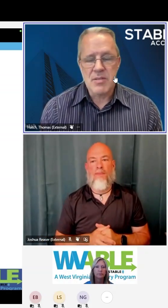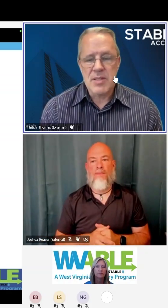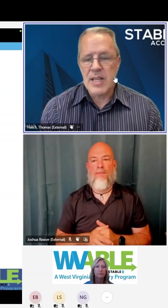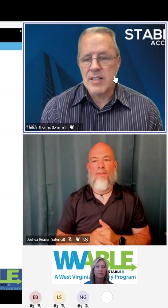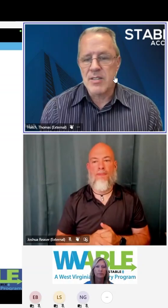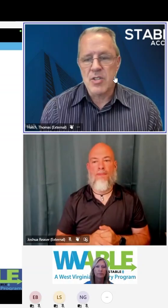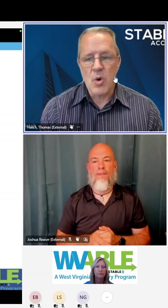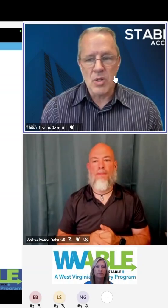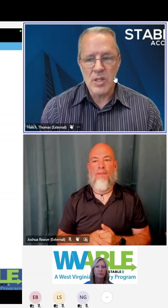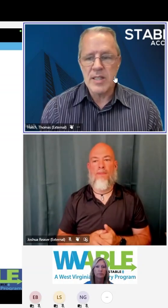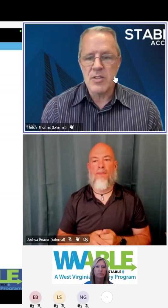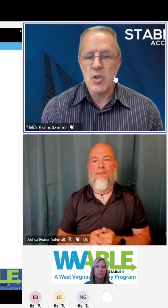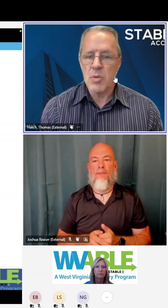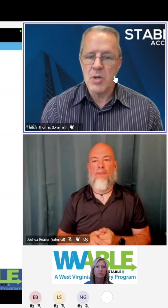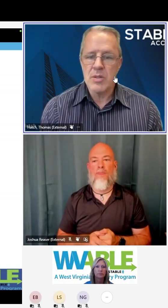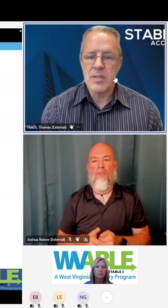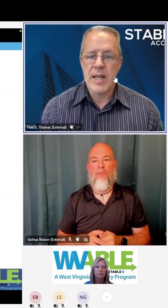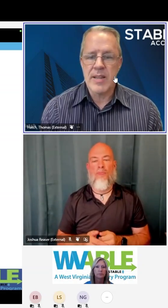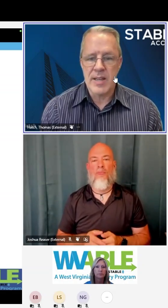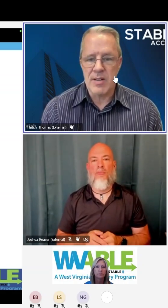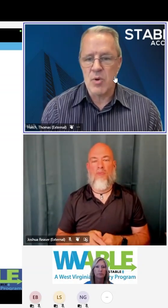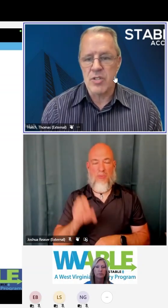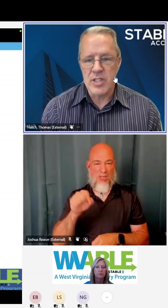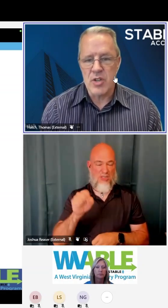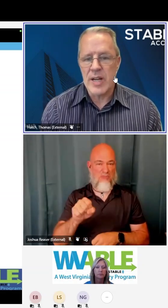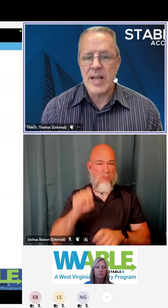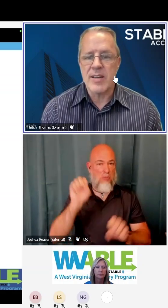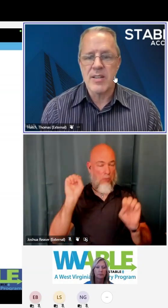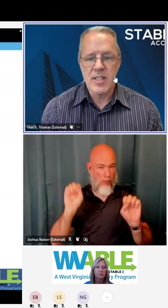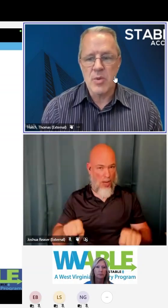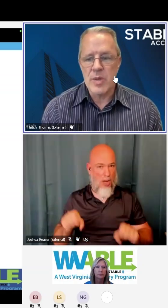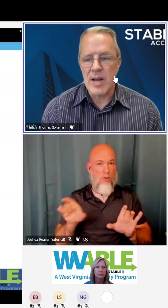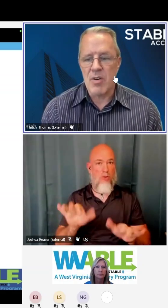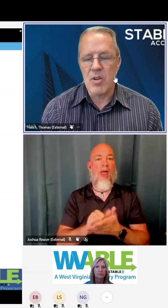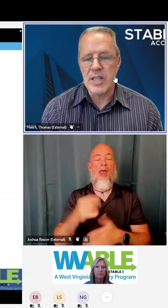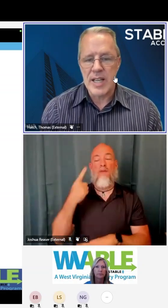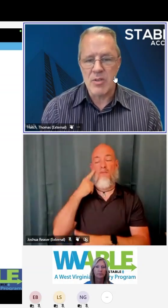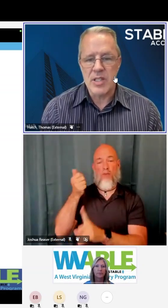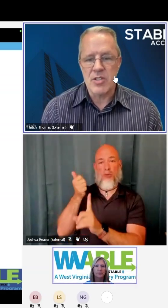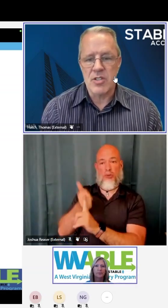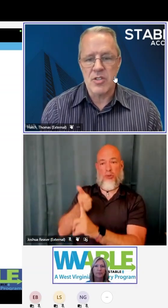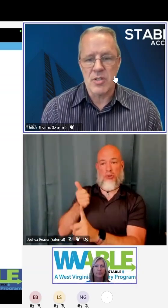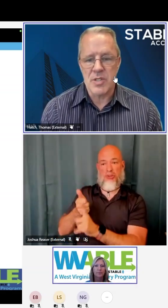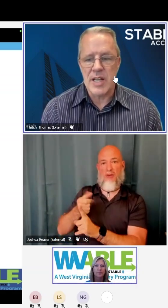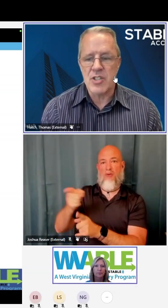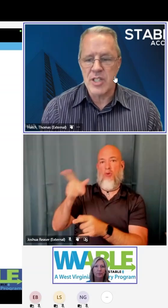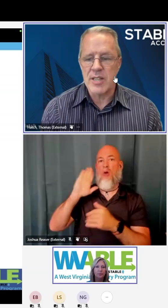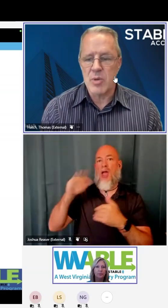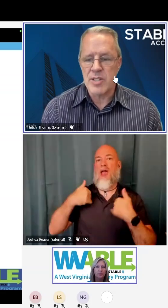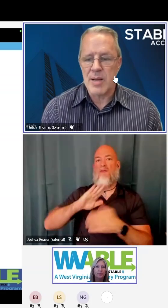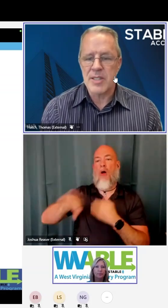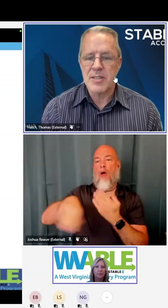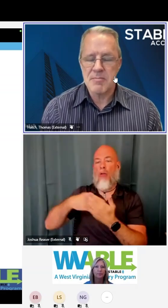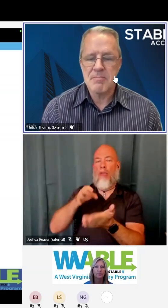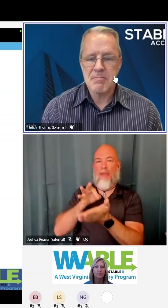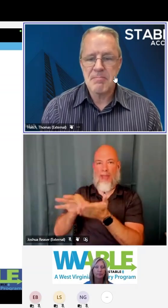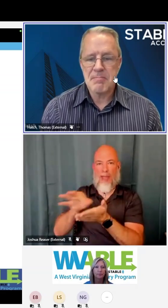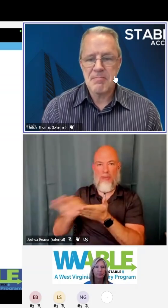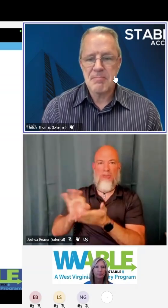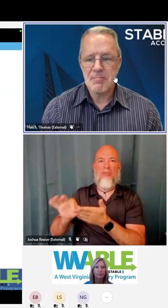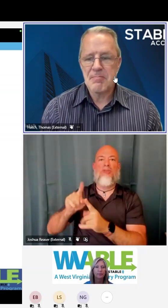But yes, that's totally doable. And then, of course, on your end, you would have all the accountings to substantiate what's